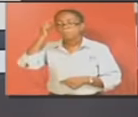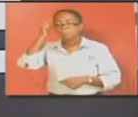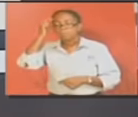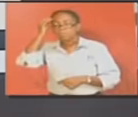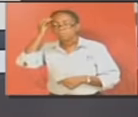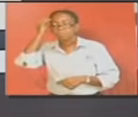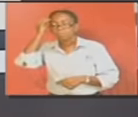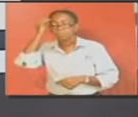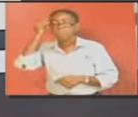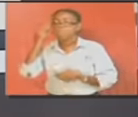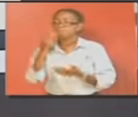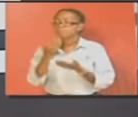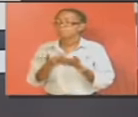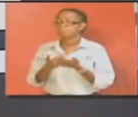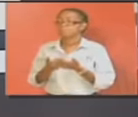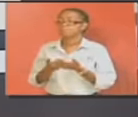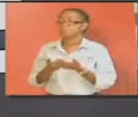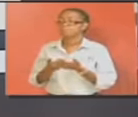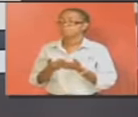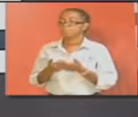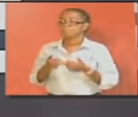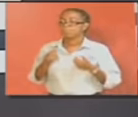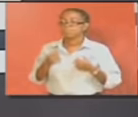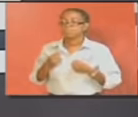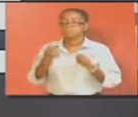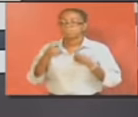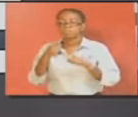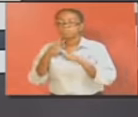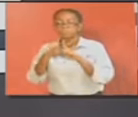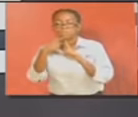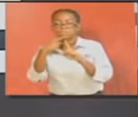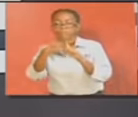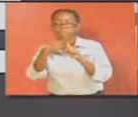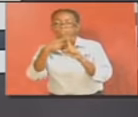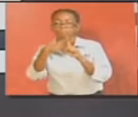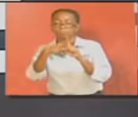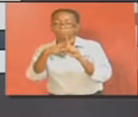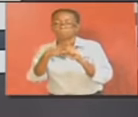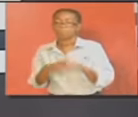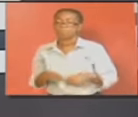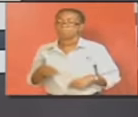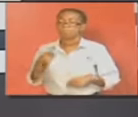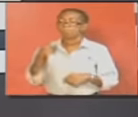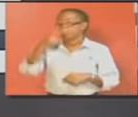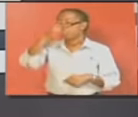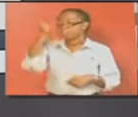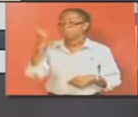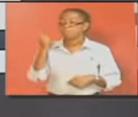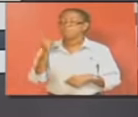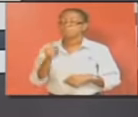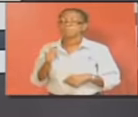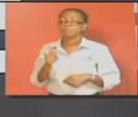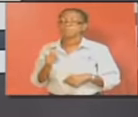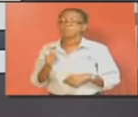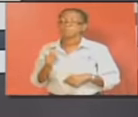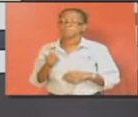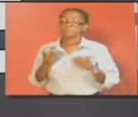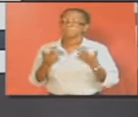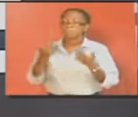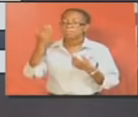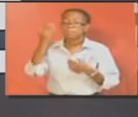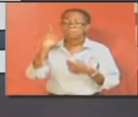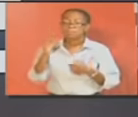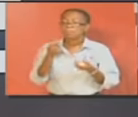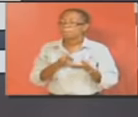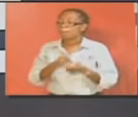place, because we can understand that delayed or that time frame that we don't have, it